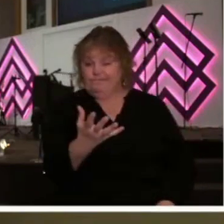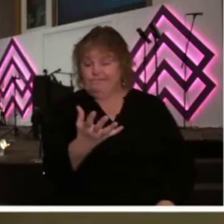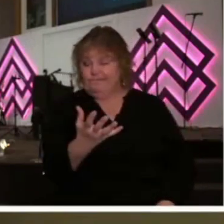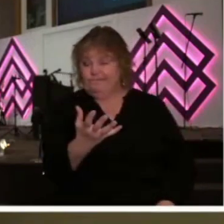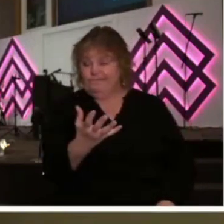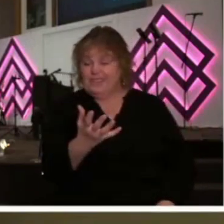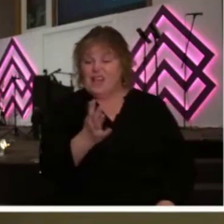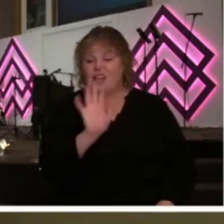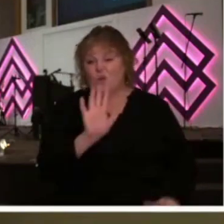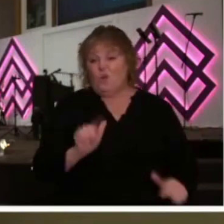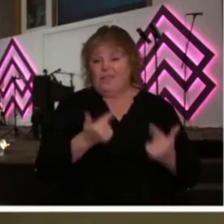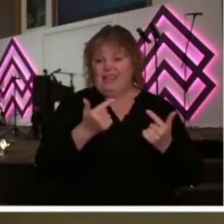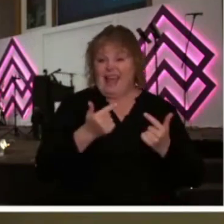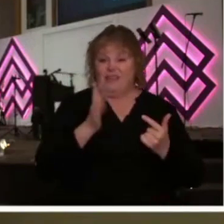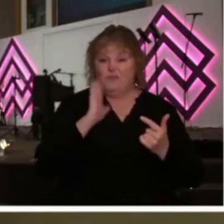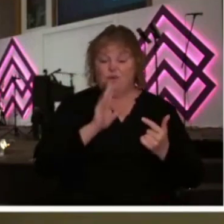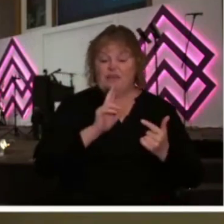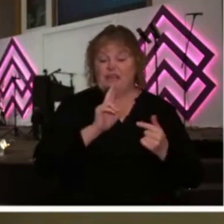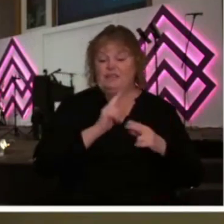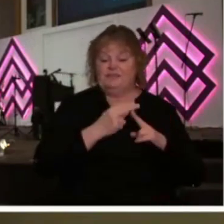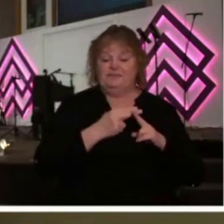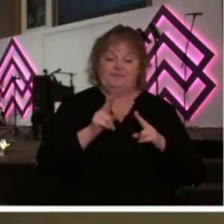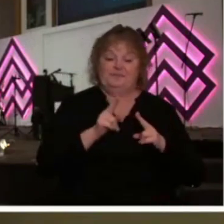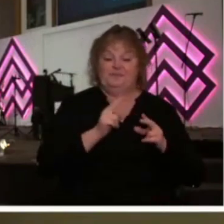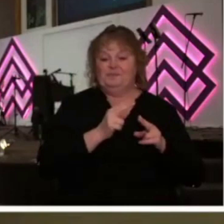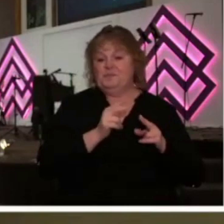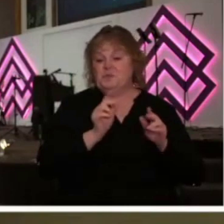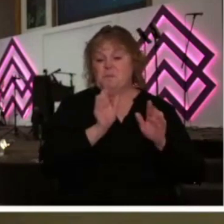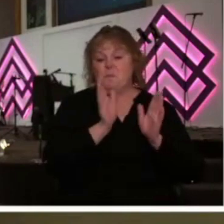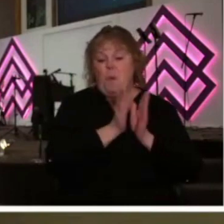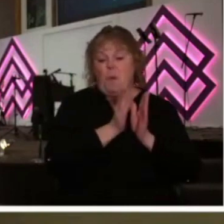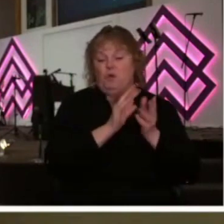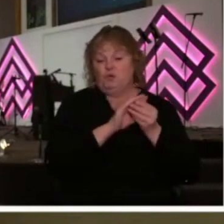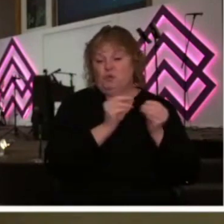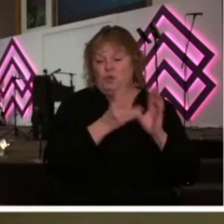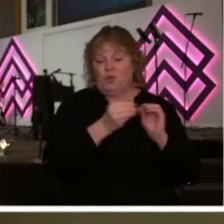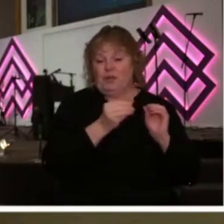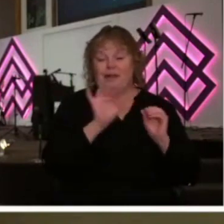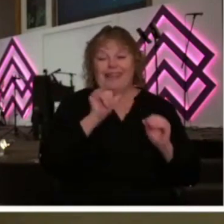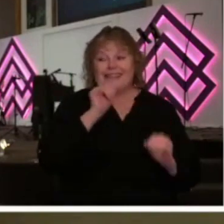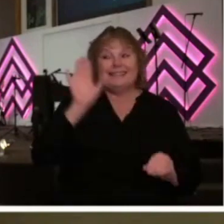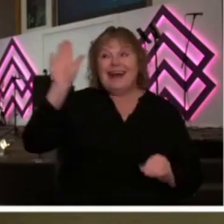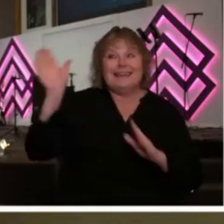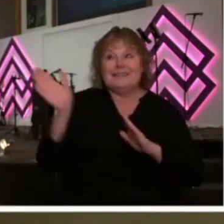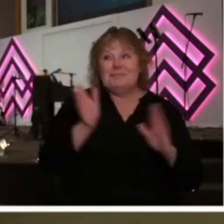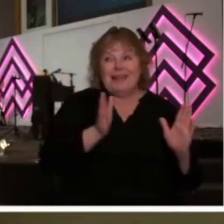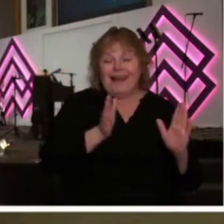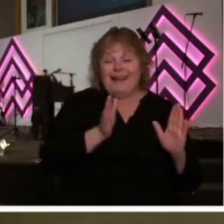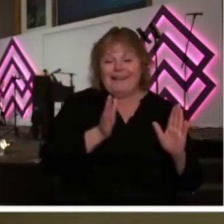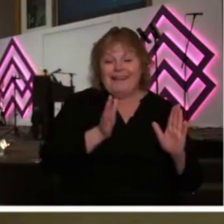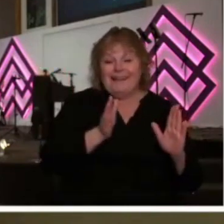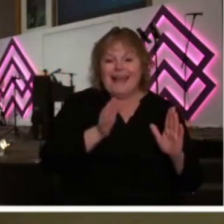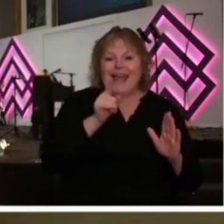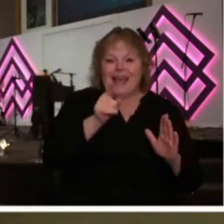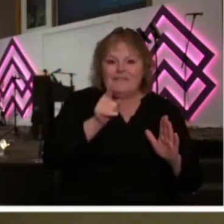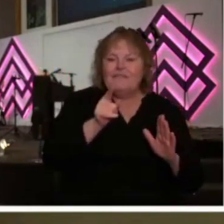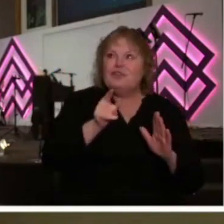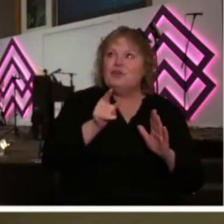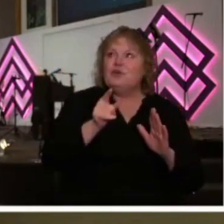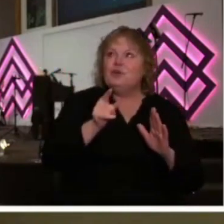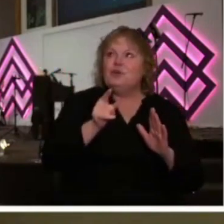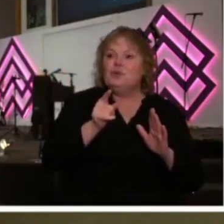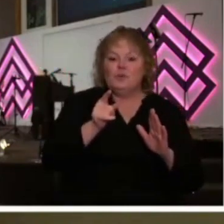too small of a story, because that's not God's plan. As long as you are at the center of every